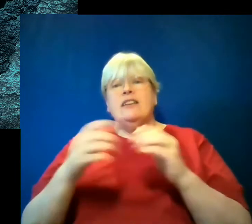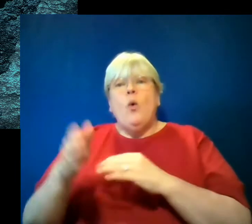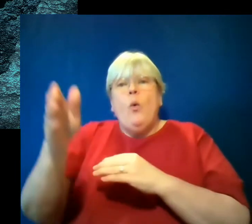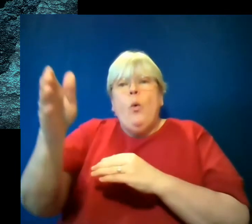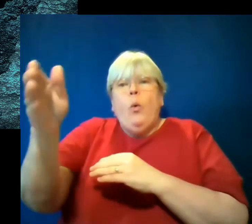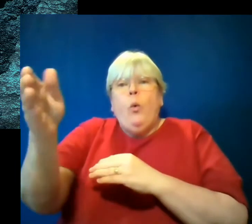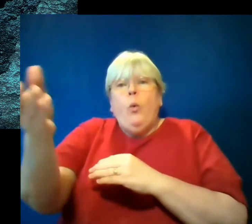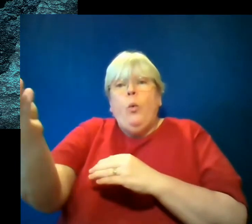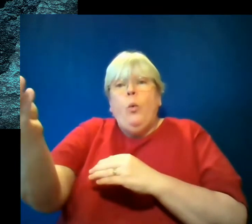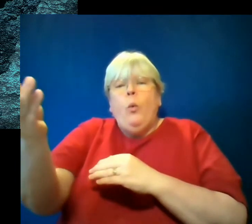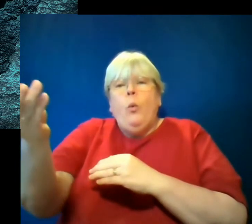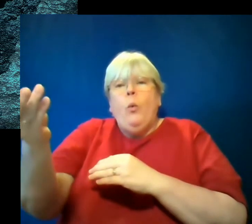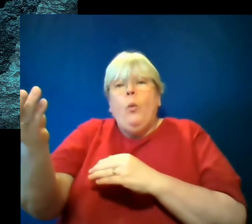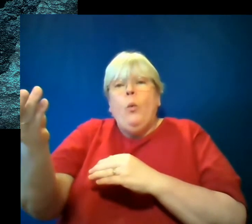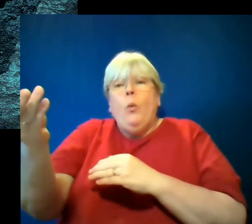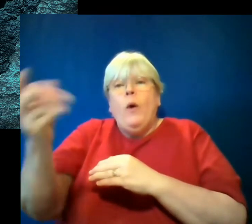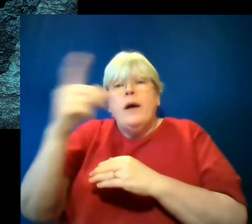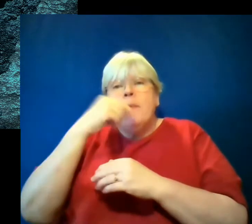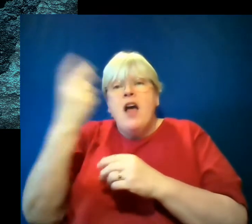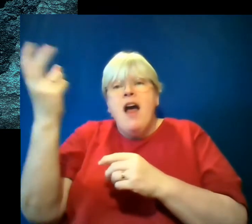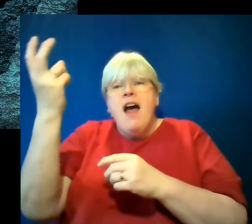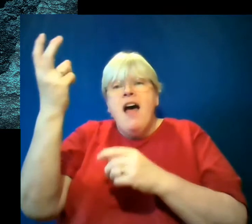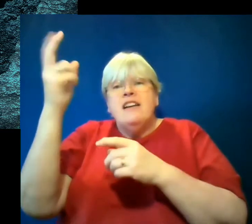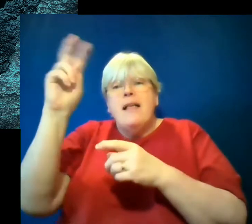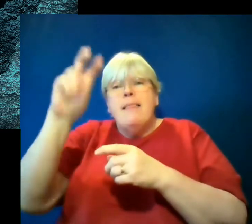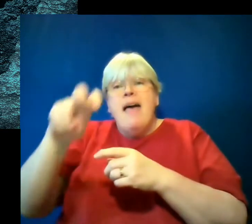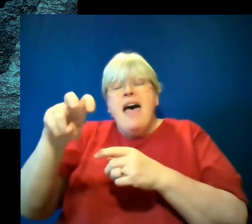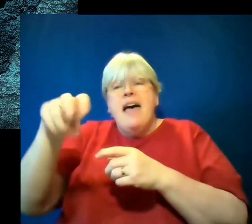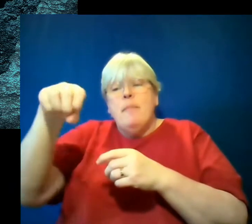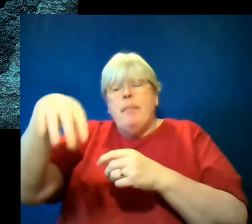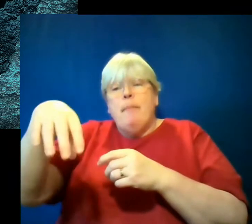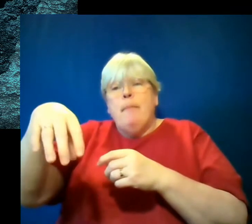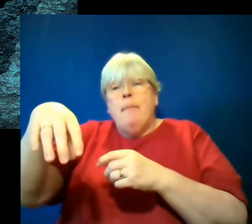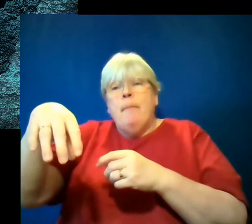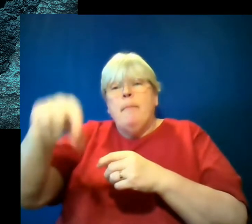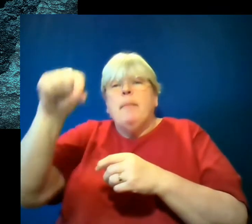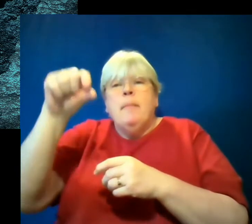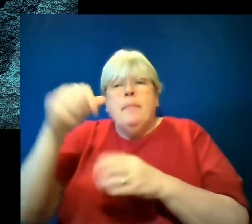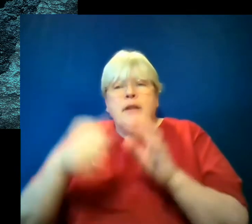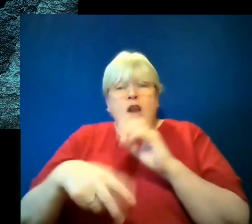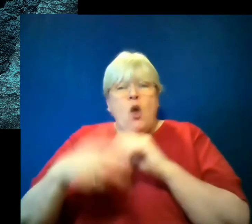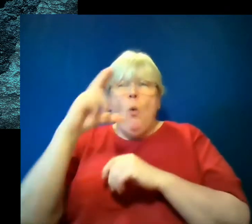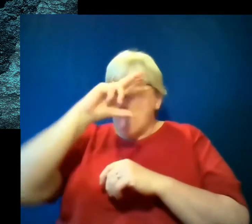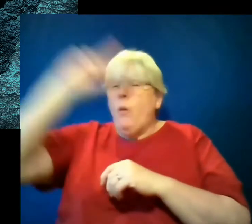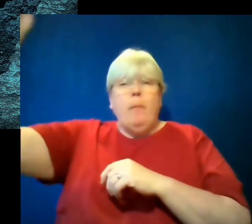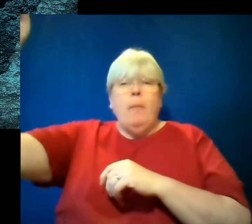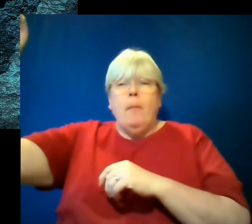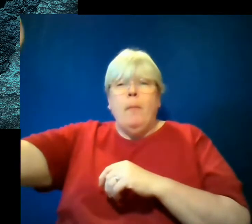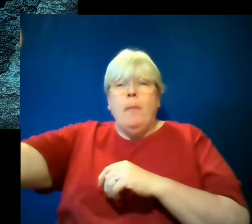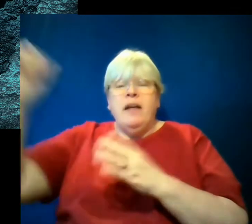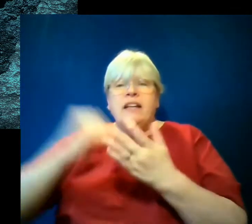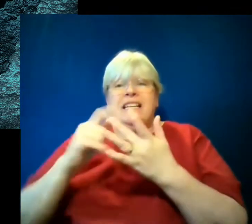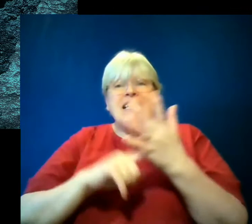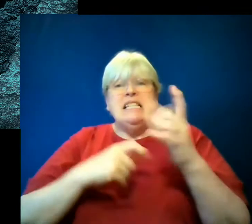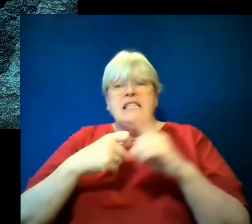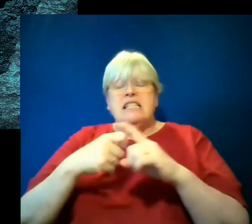prison, and the bird landed on it and dropped her cargo, nipping at her thumb before taking off again. Silk winced. Bird